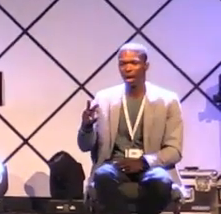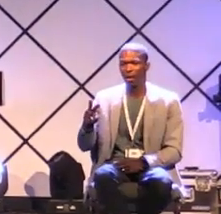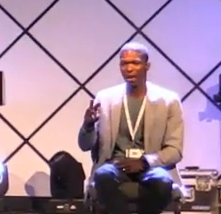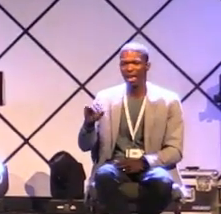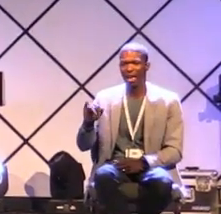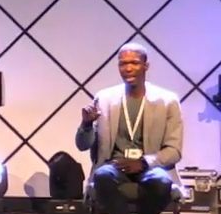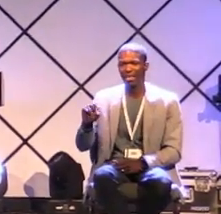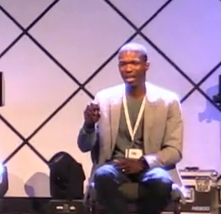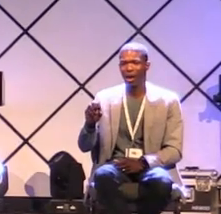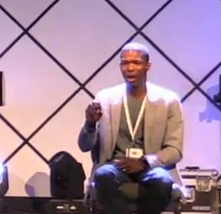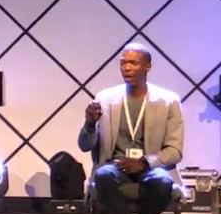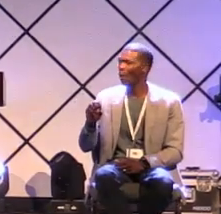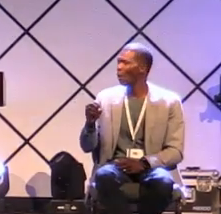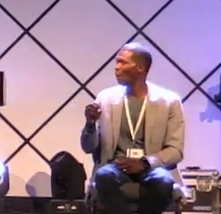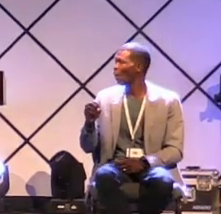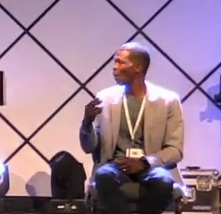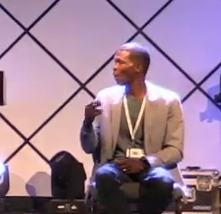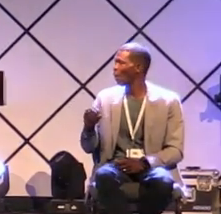puppy.